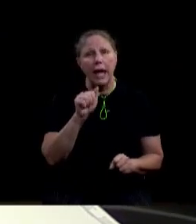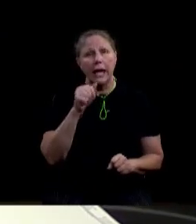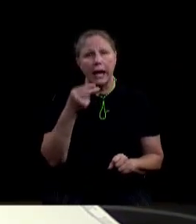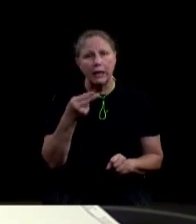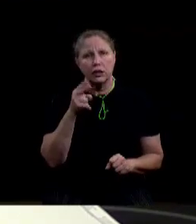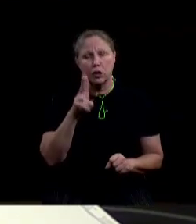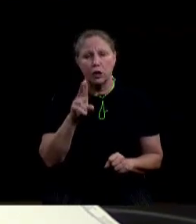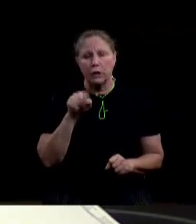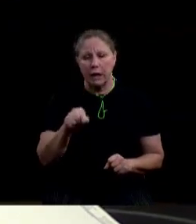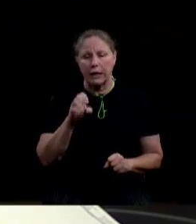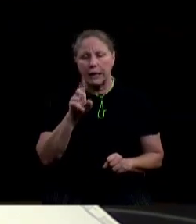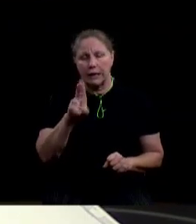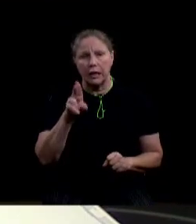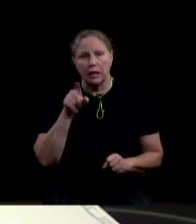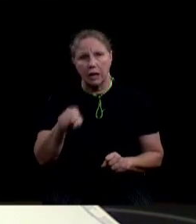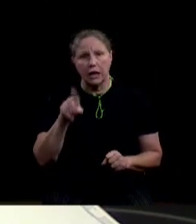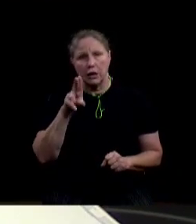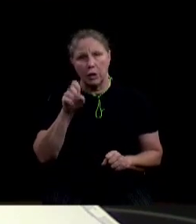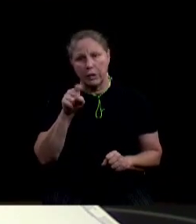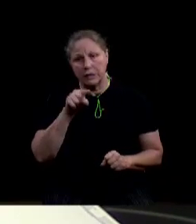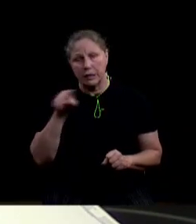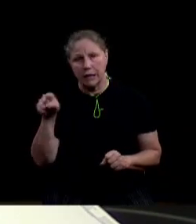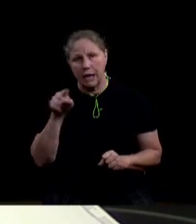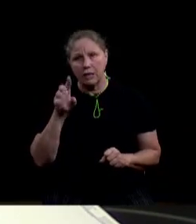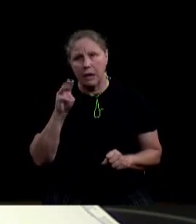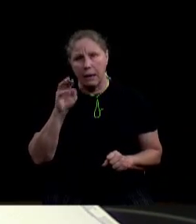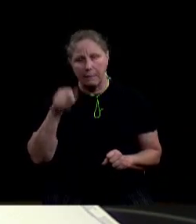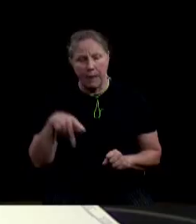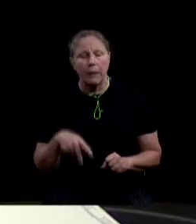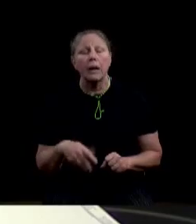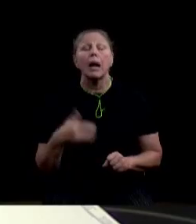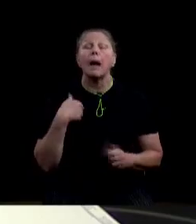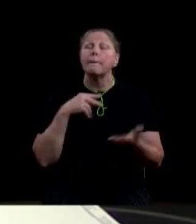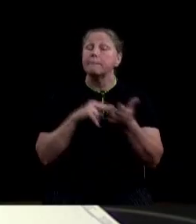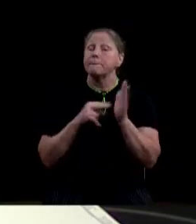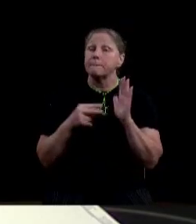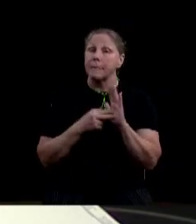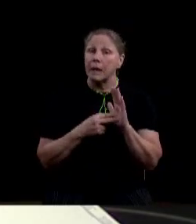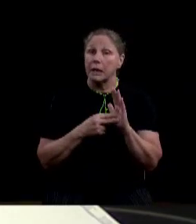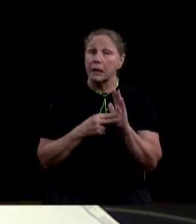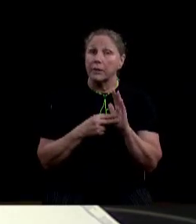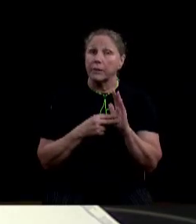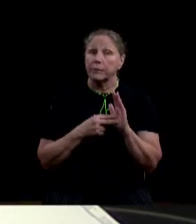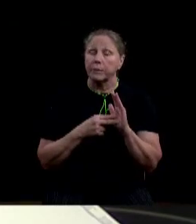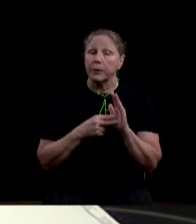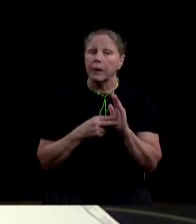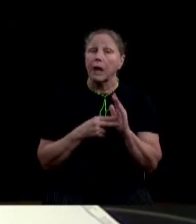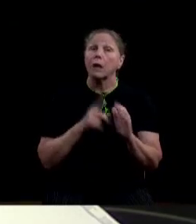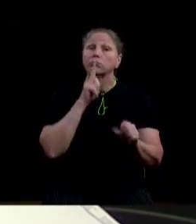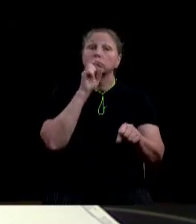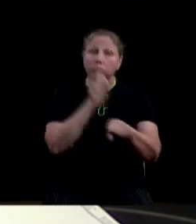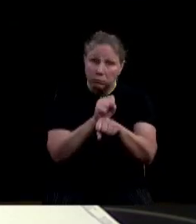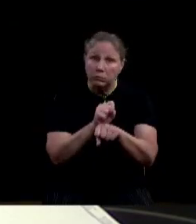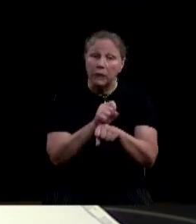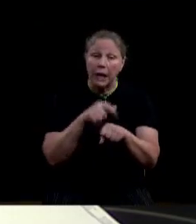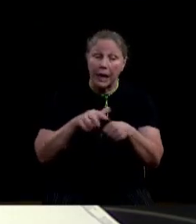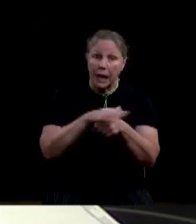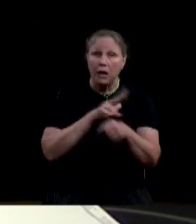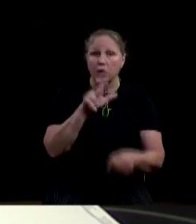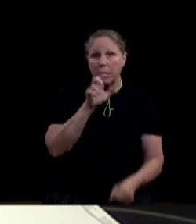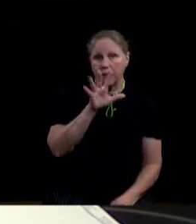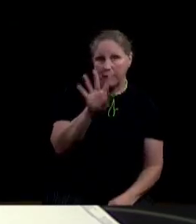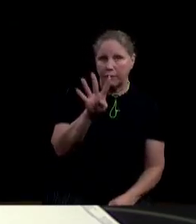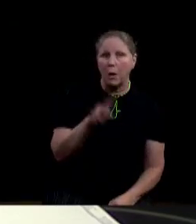coronavirus.jhu.edu/US-map, there have only been 354 confirmed cases in McLennan County with 5 deaths. How many of